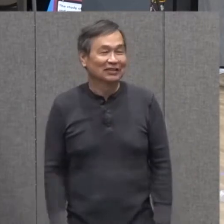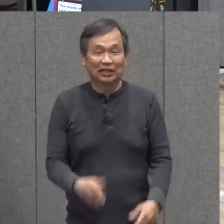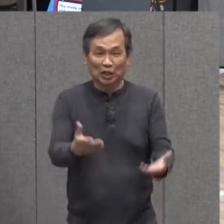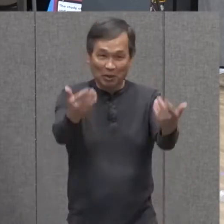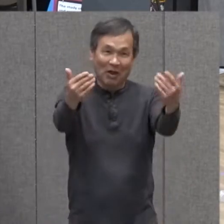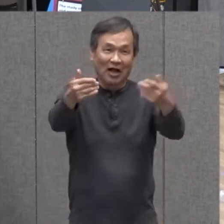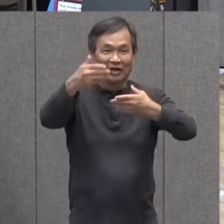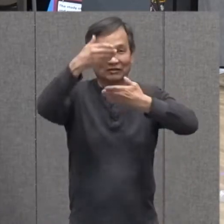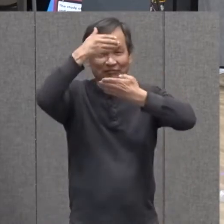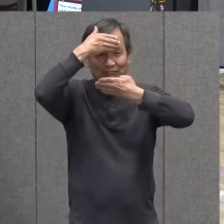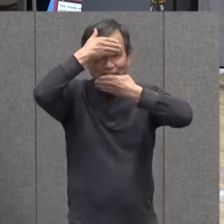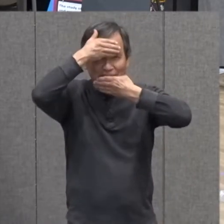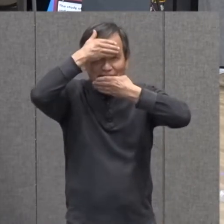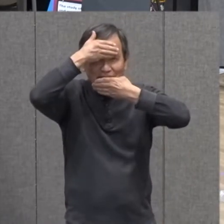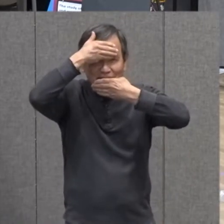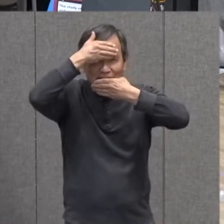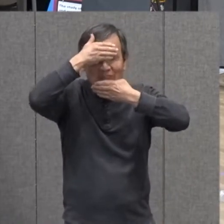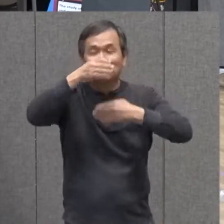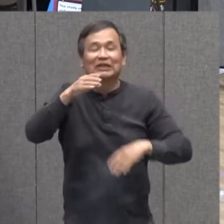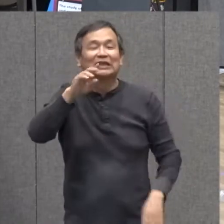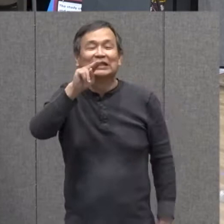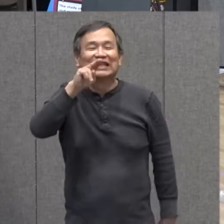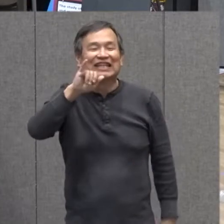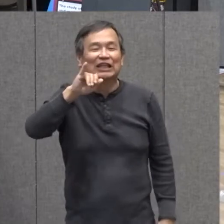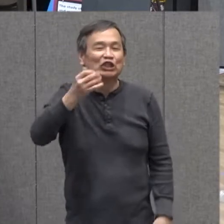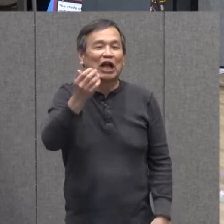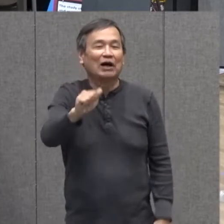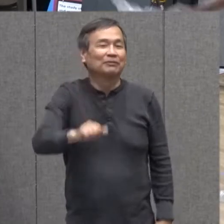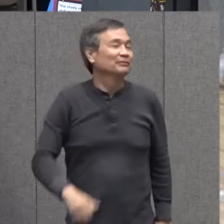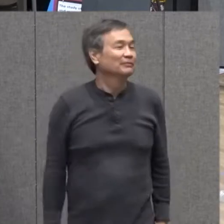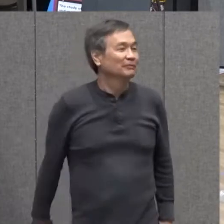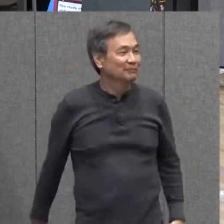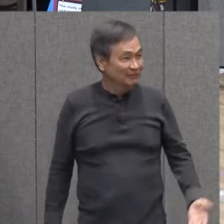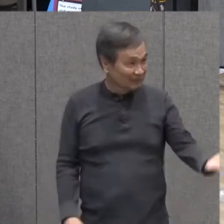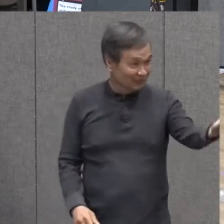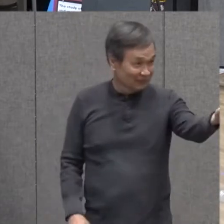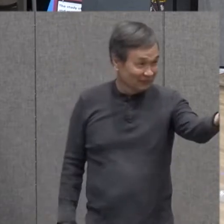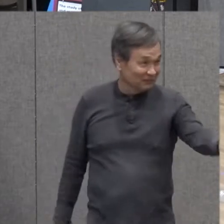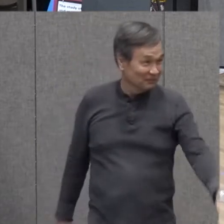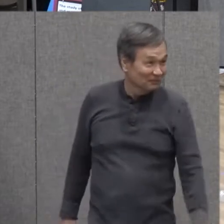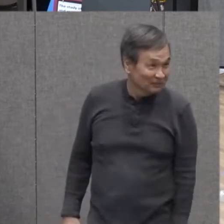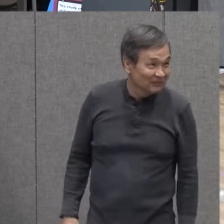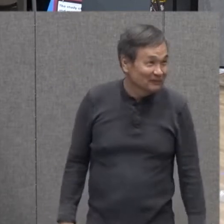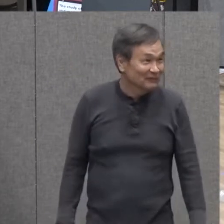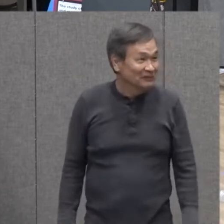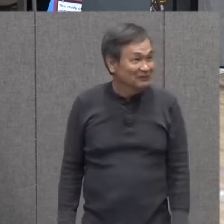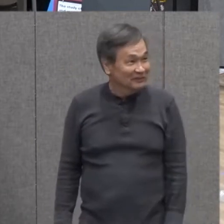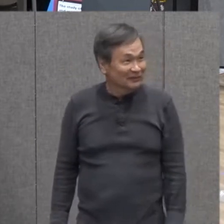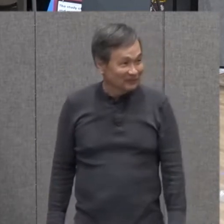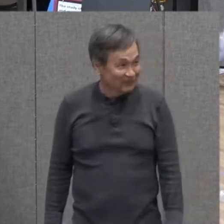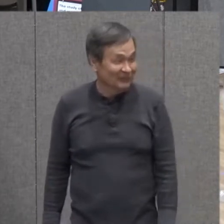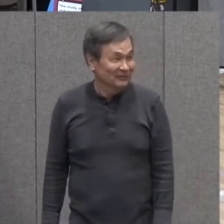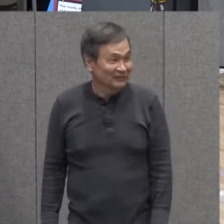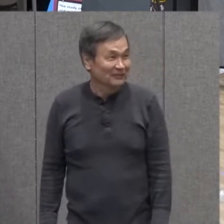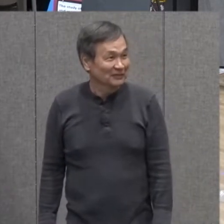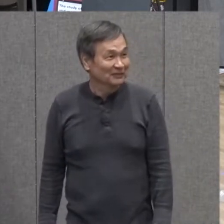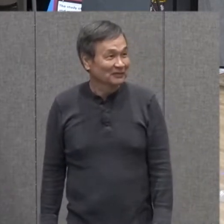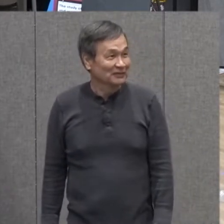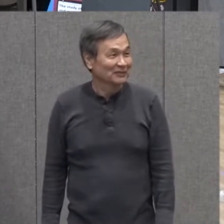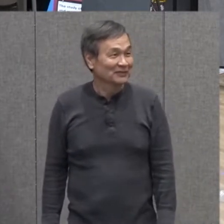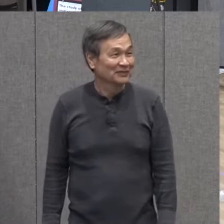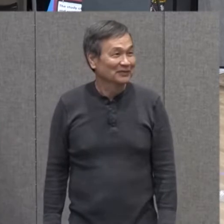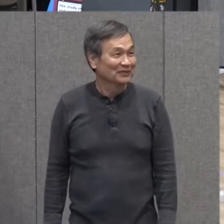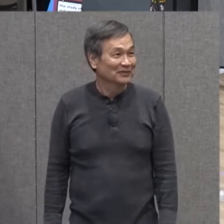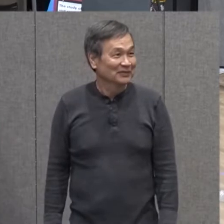ninjas. Hacia arriba y haciéndole el sonido de ninja. ¡Wow! Looks good, looks good. Keep